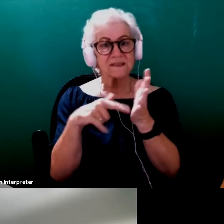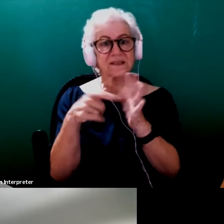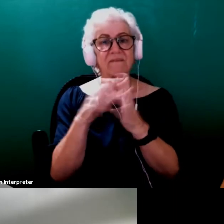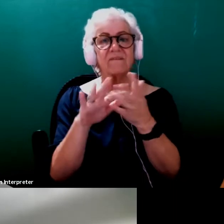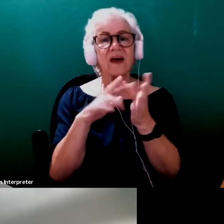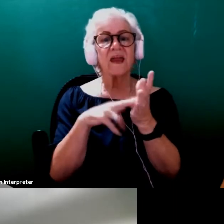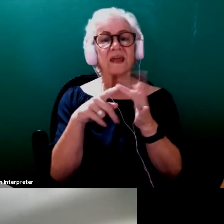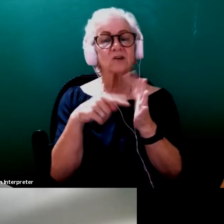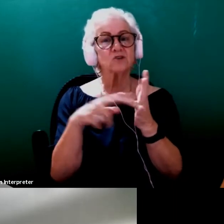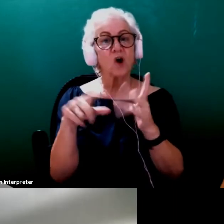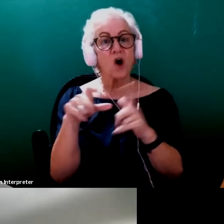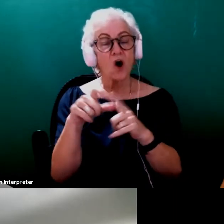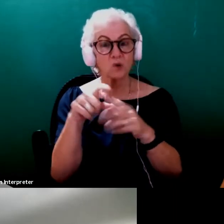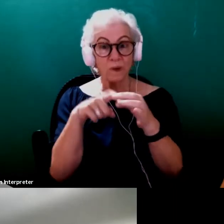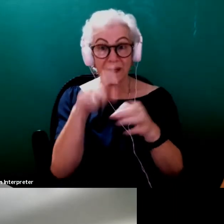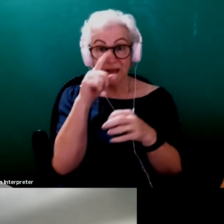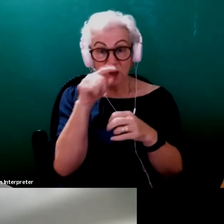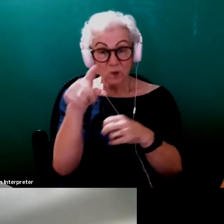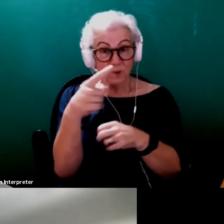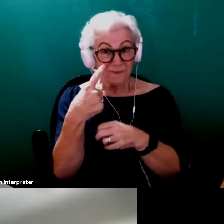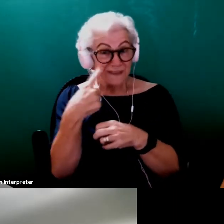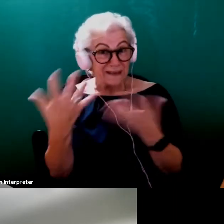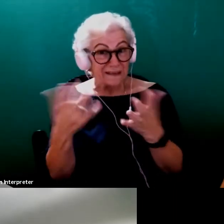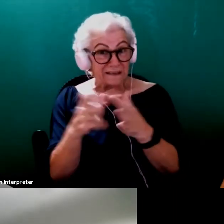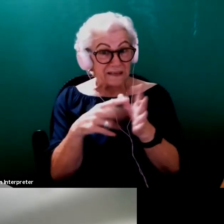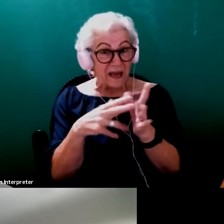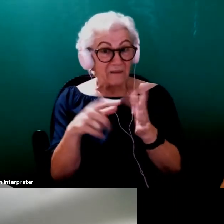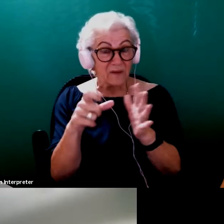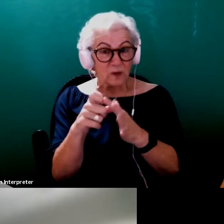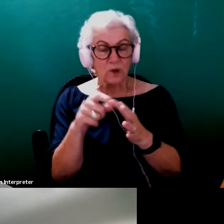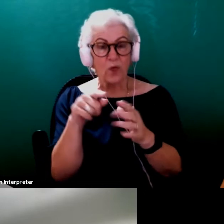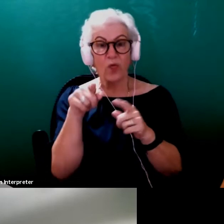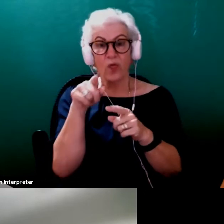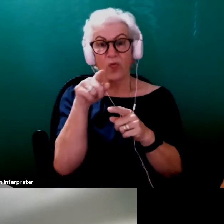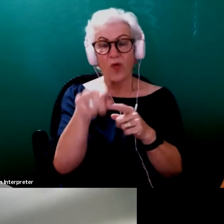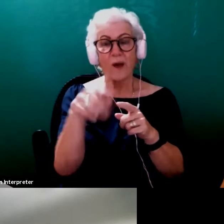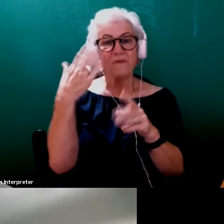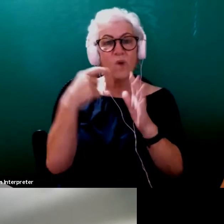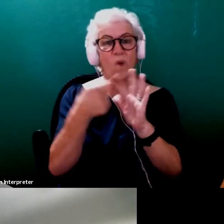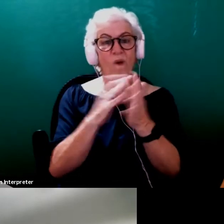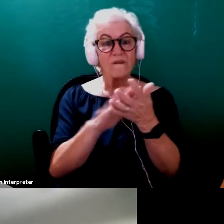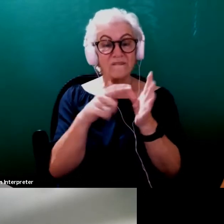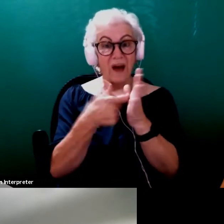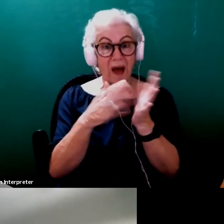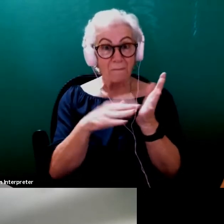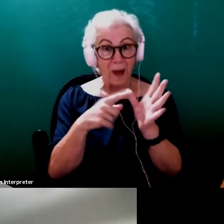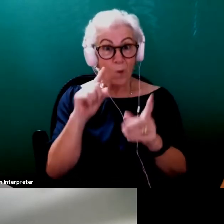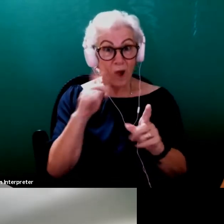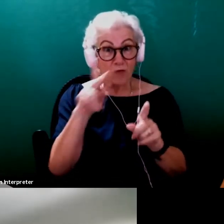The question is, can you see, David, any way to prevent the kind of tactics used by pharma going forward into the future?